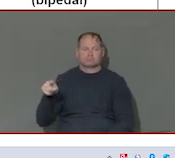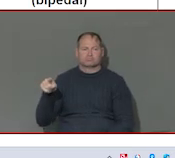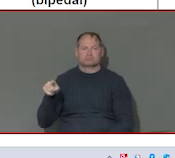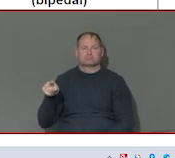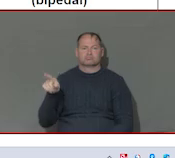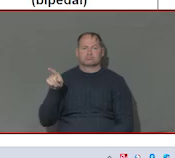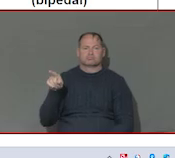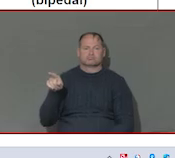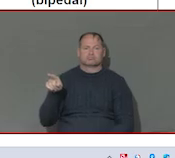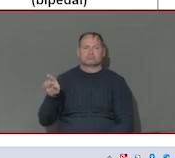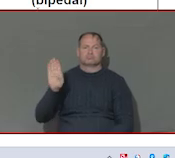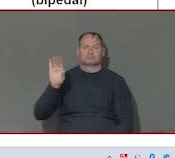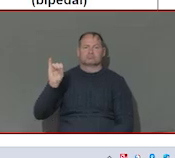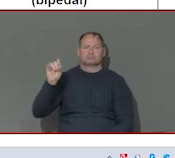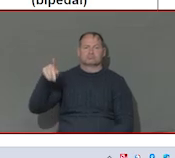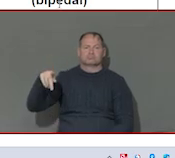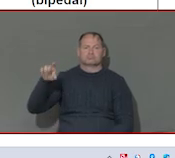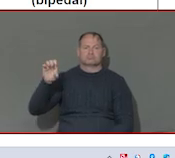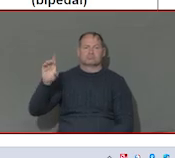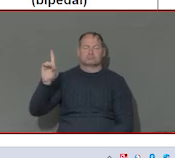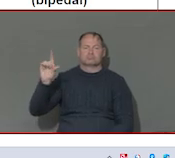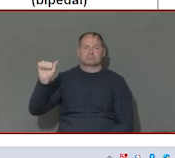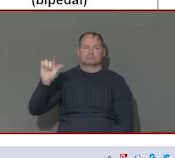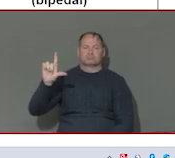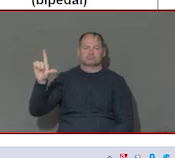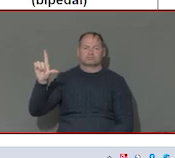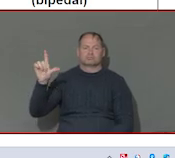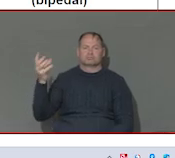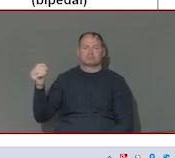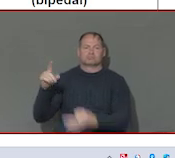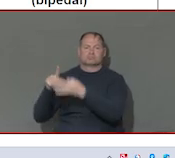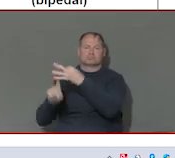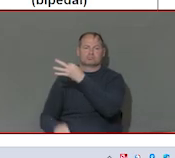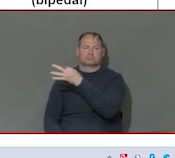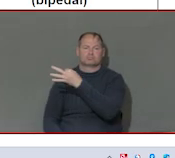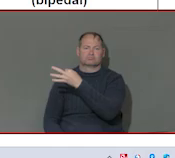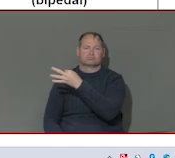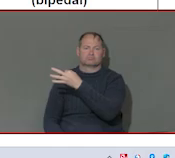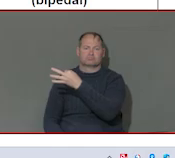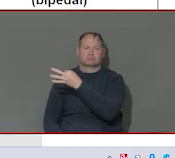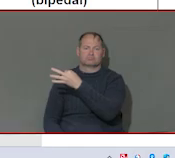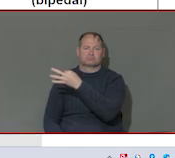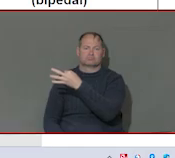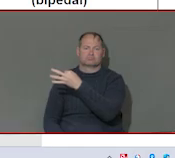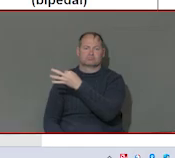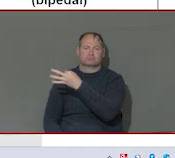bipedal. And those species that are bipedal, we have Adipithecus, Australopithecus, and